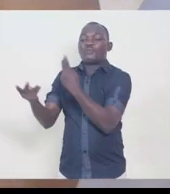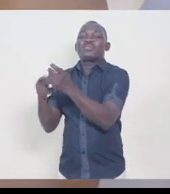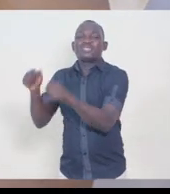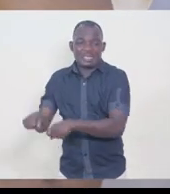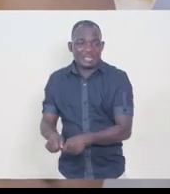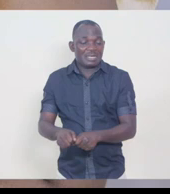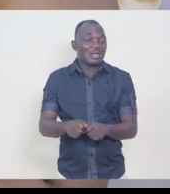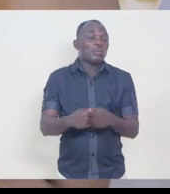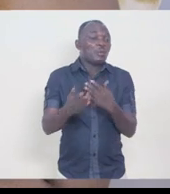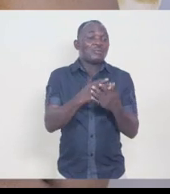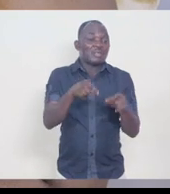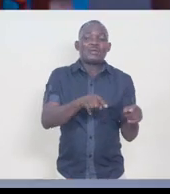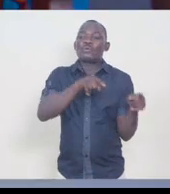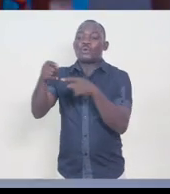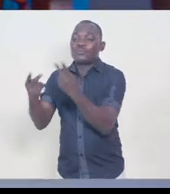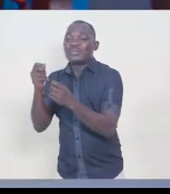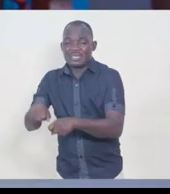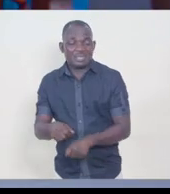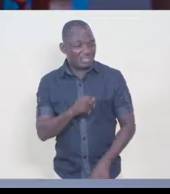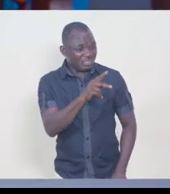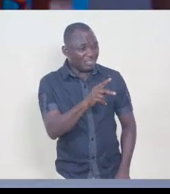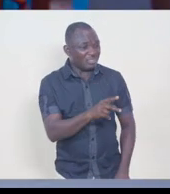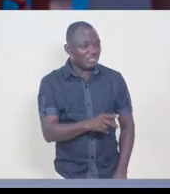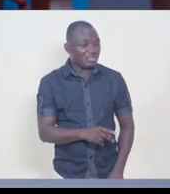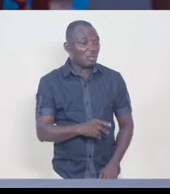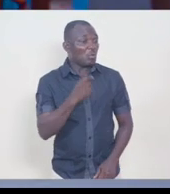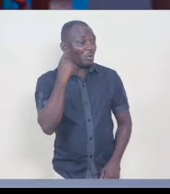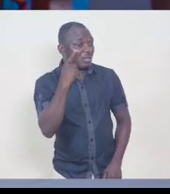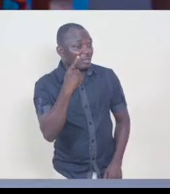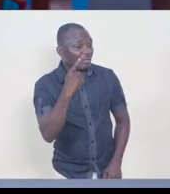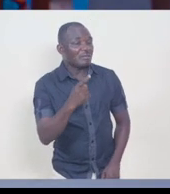as many times as you want, okay?